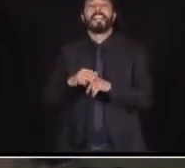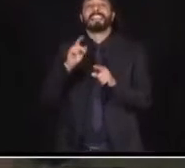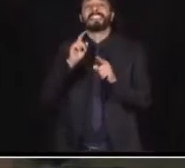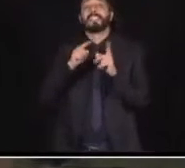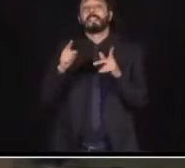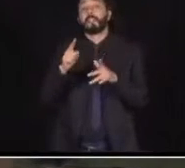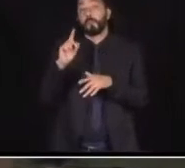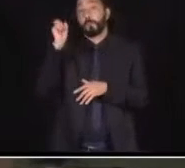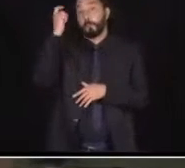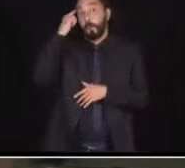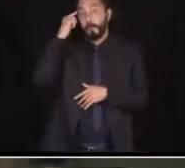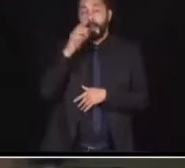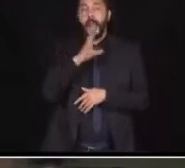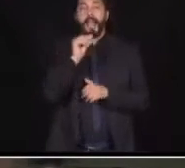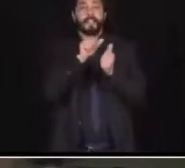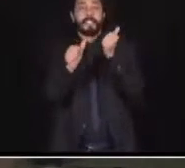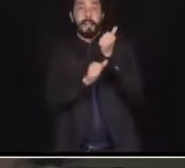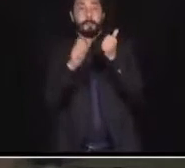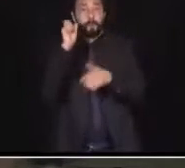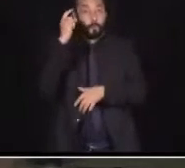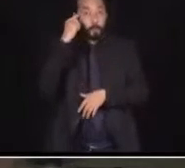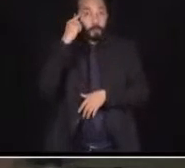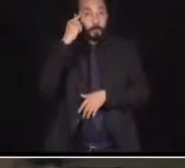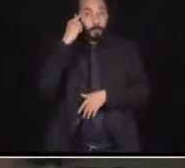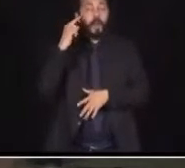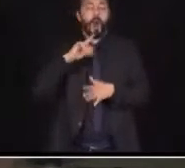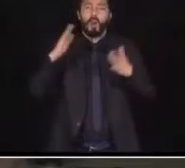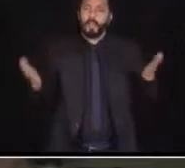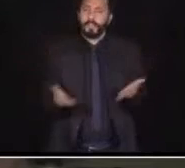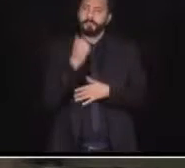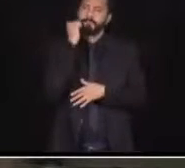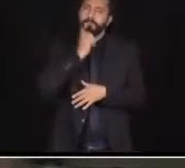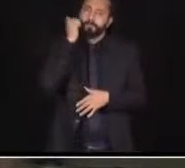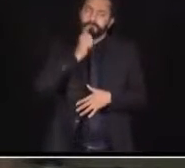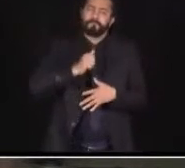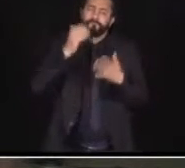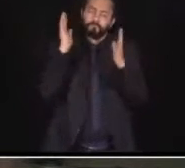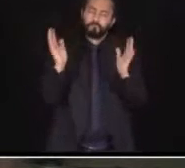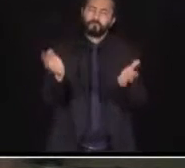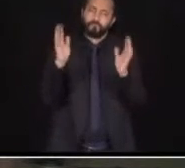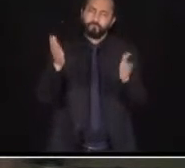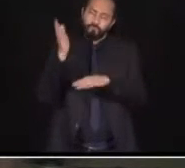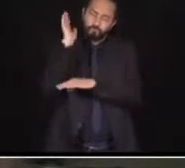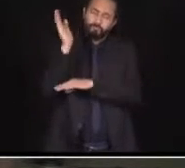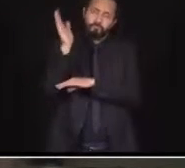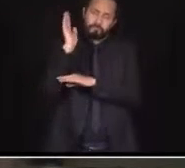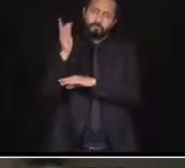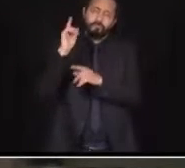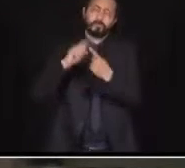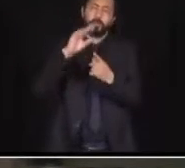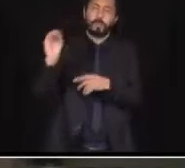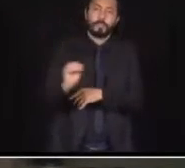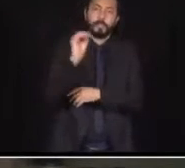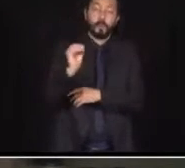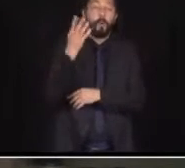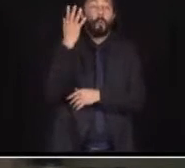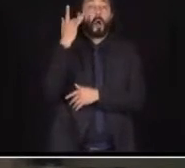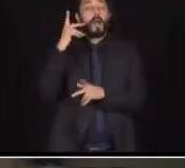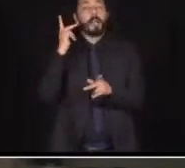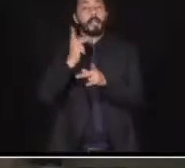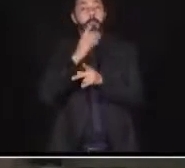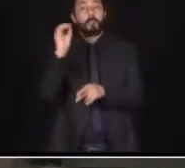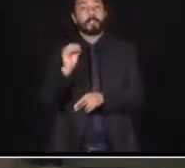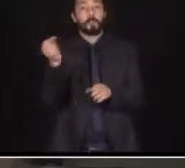every day talking to Ontarians, talking to the media, because they want to keep Ontario safe. They want to keep Ontario